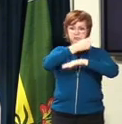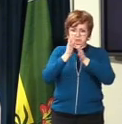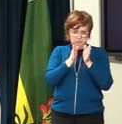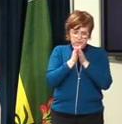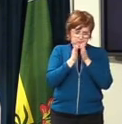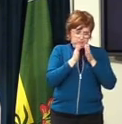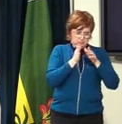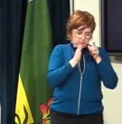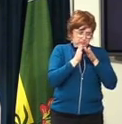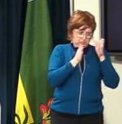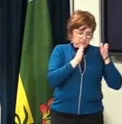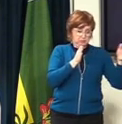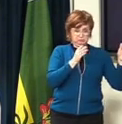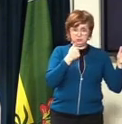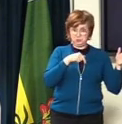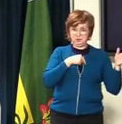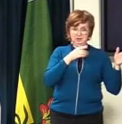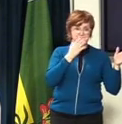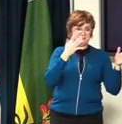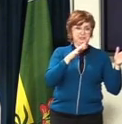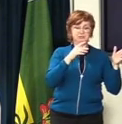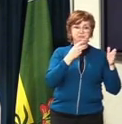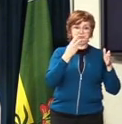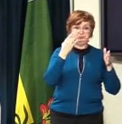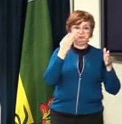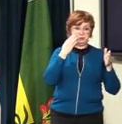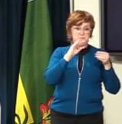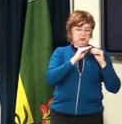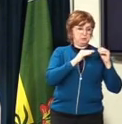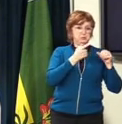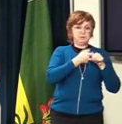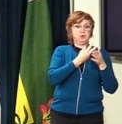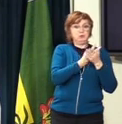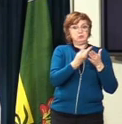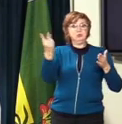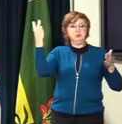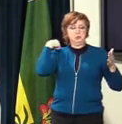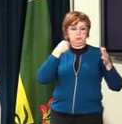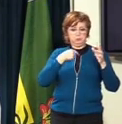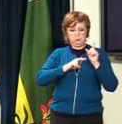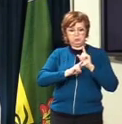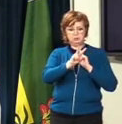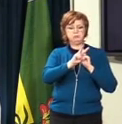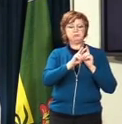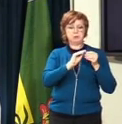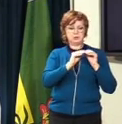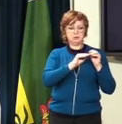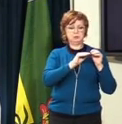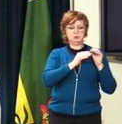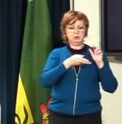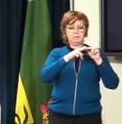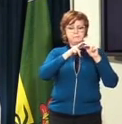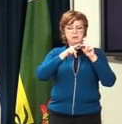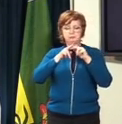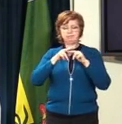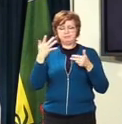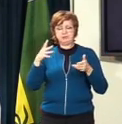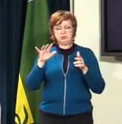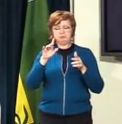beforehand that really is what we're worried about with respect to hospitalizations and ICUs imminently over the next couple of